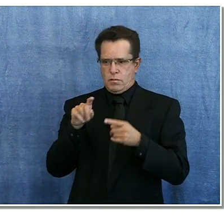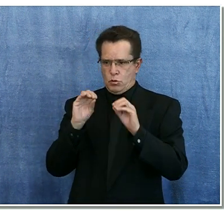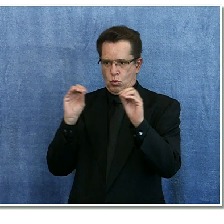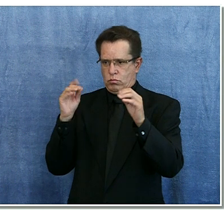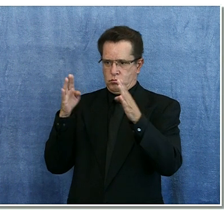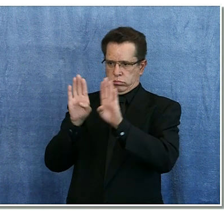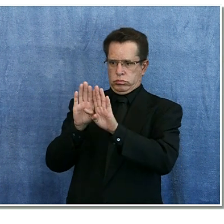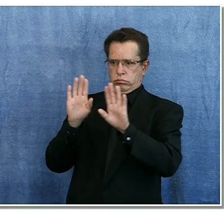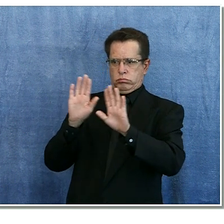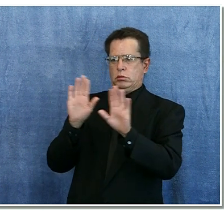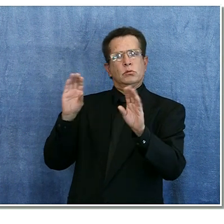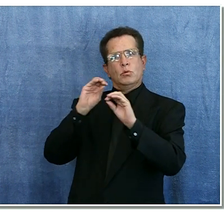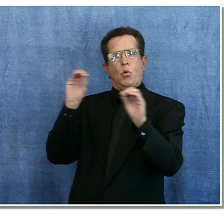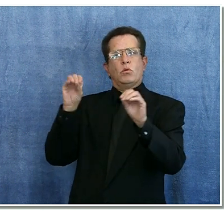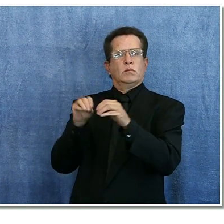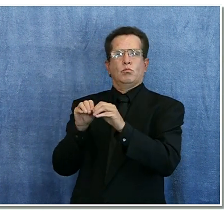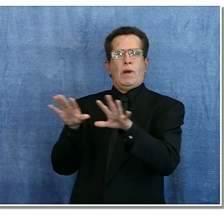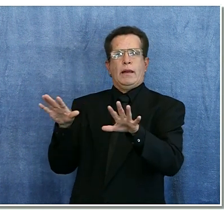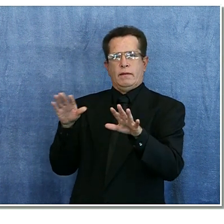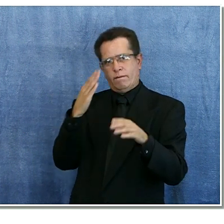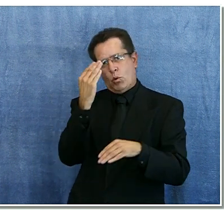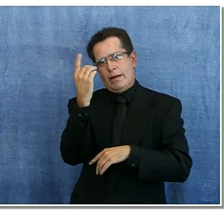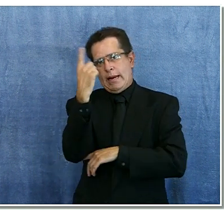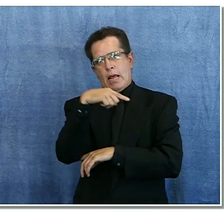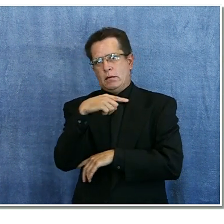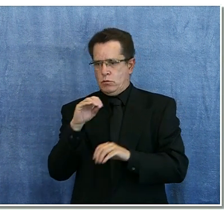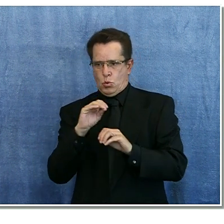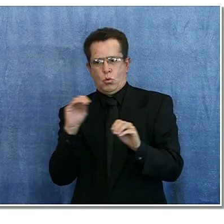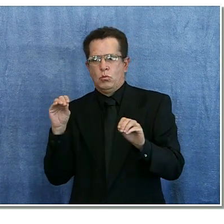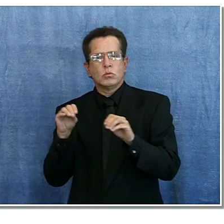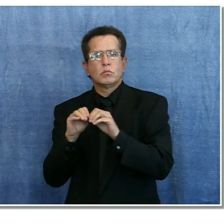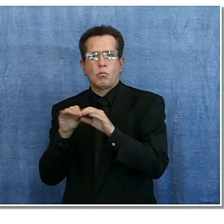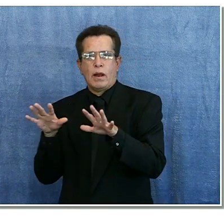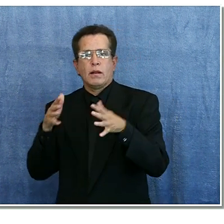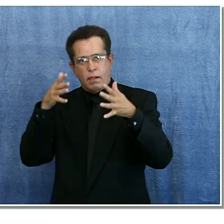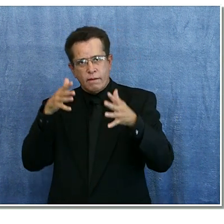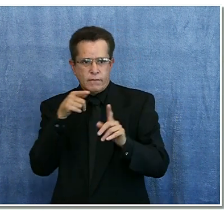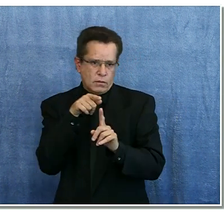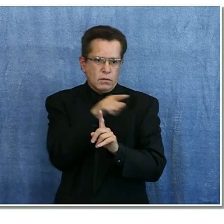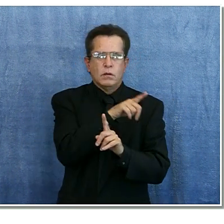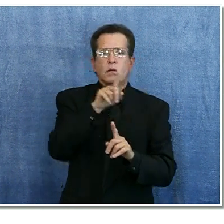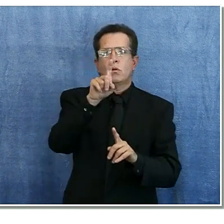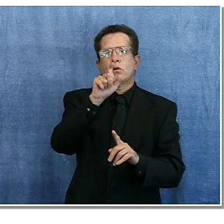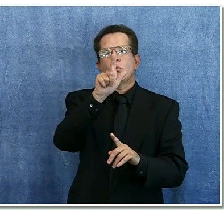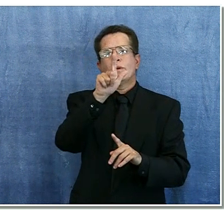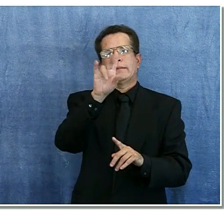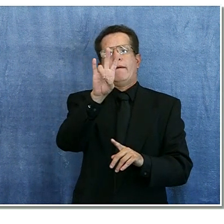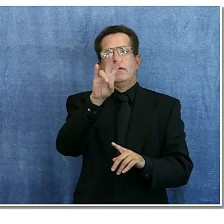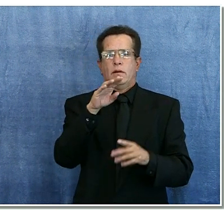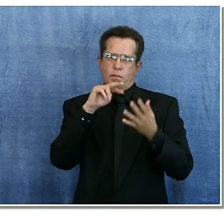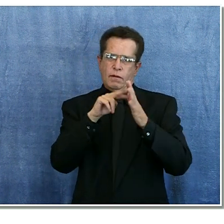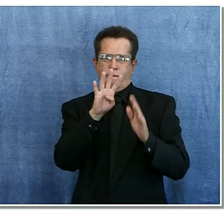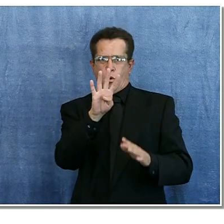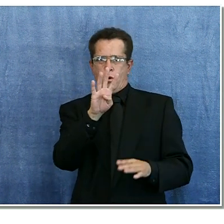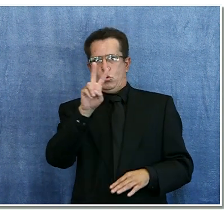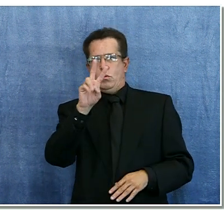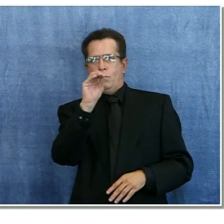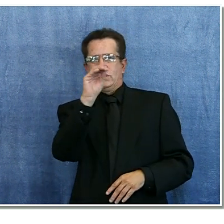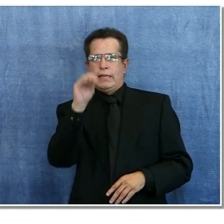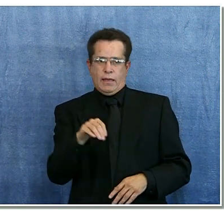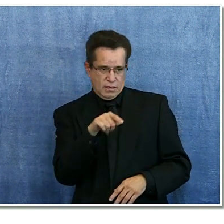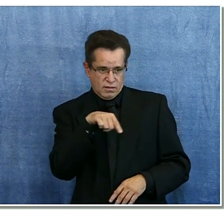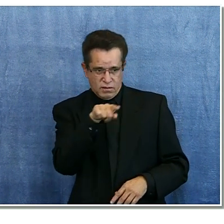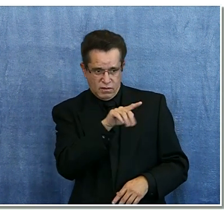new cases in these settings in the past 14 days or longer. This leaves 127, or 42% of the 305